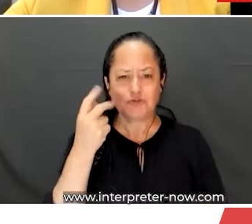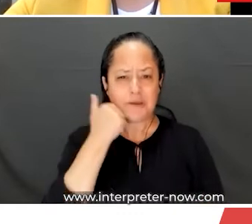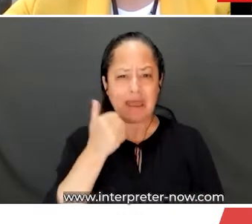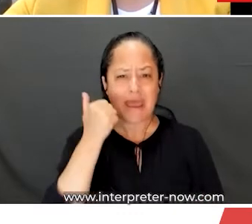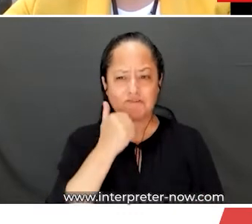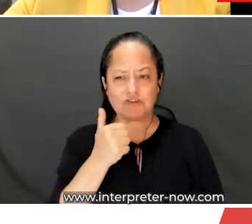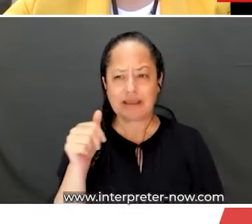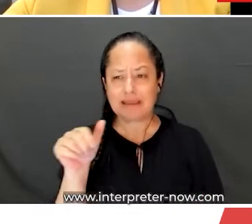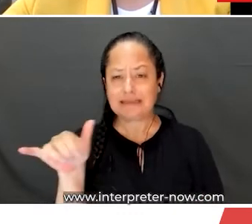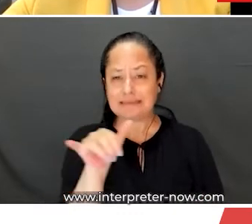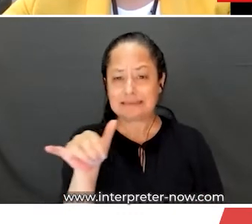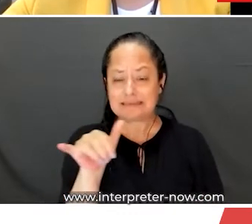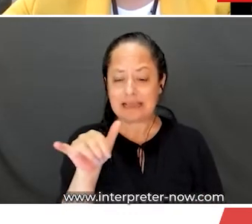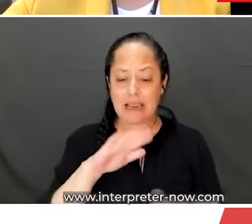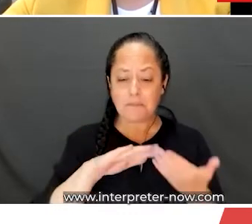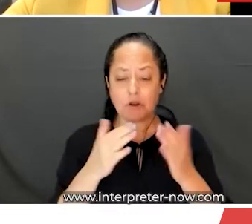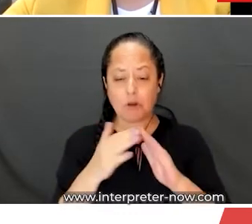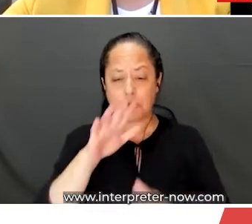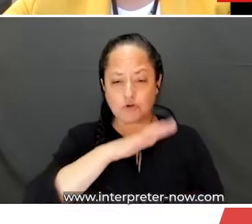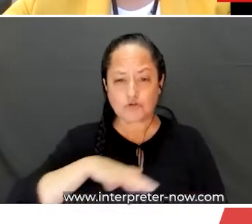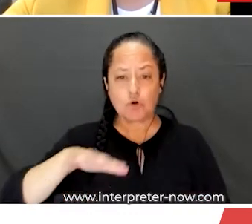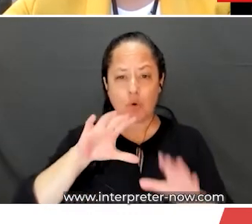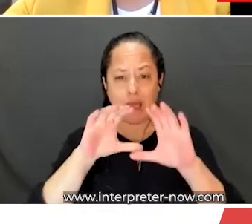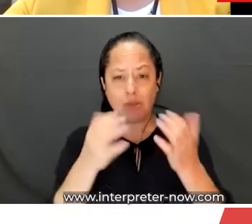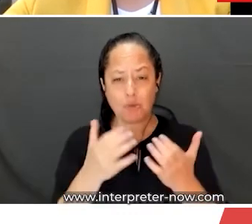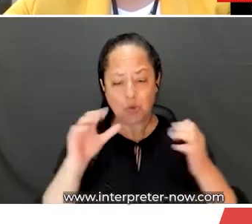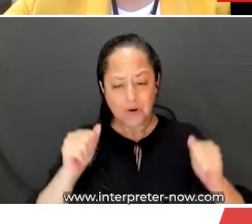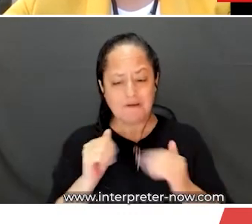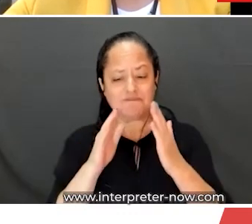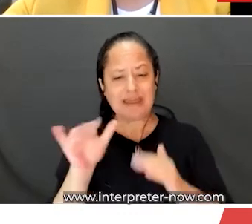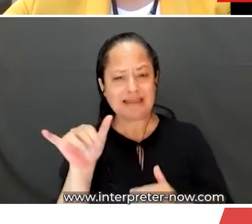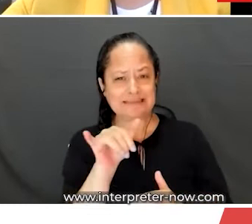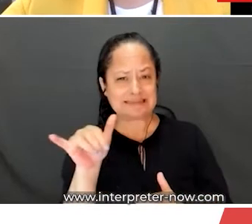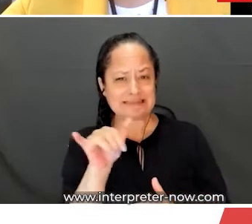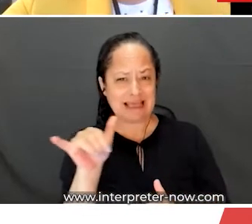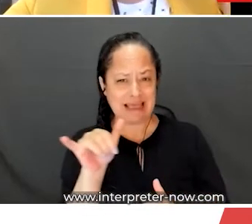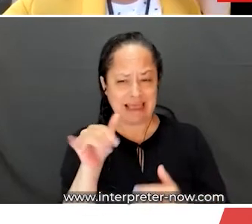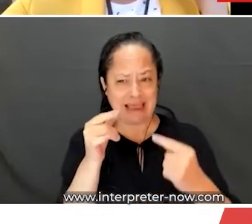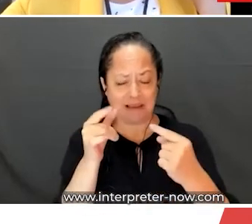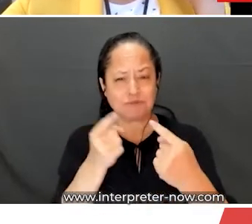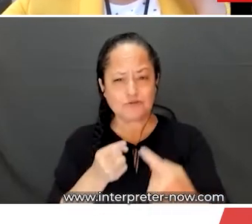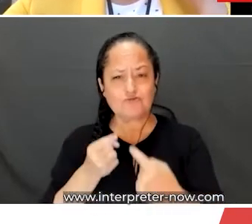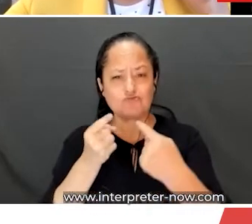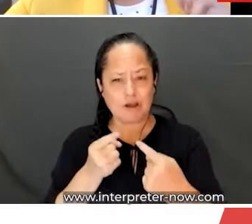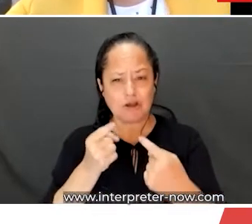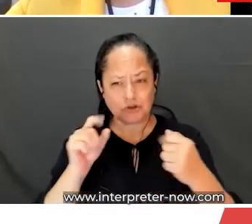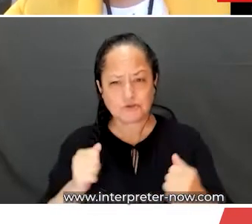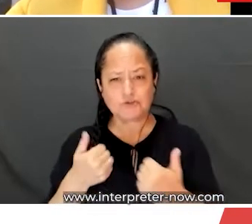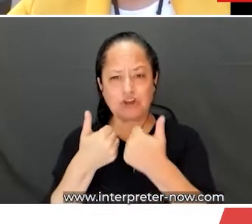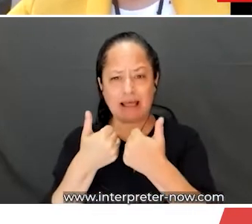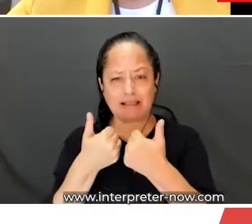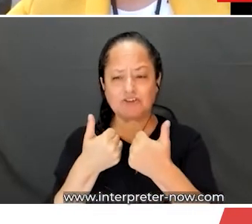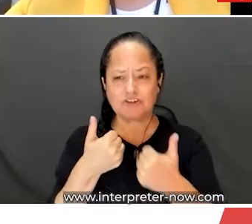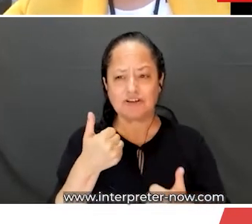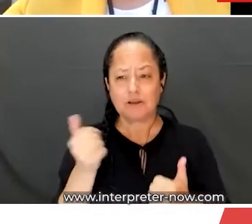same way, communities around the world are facing the same challenges. So that's probably what I'm